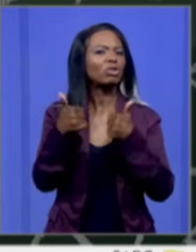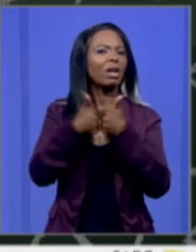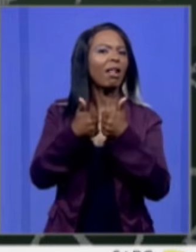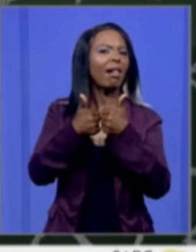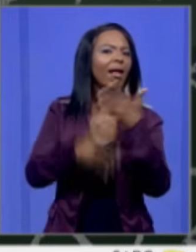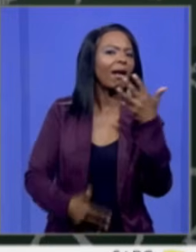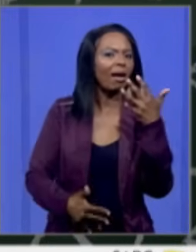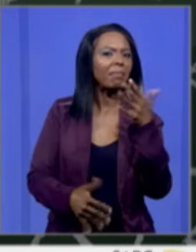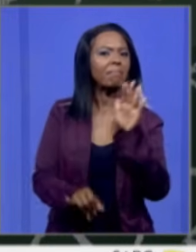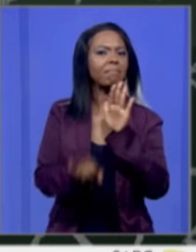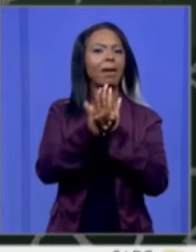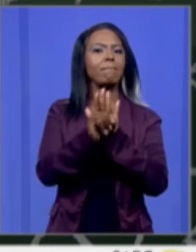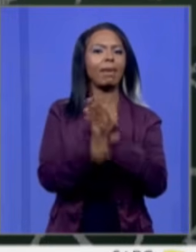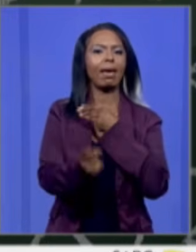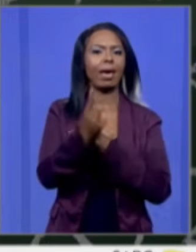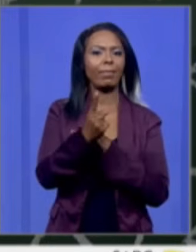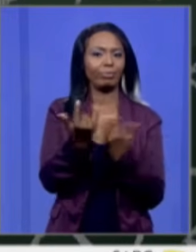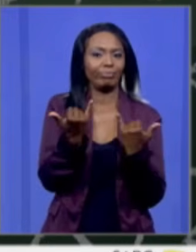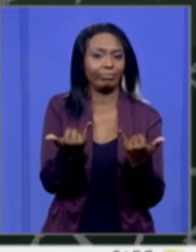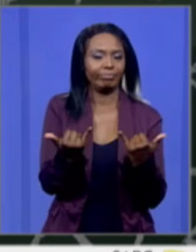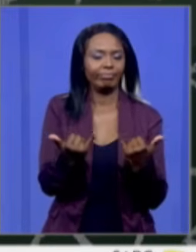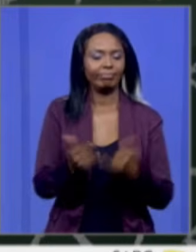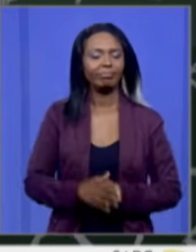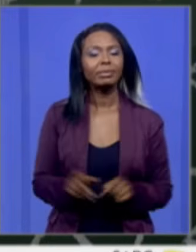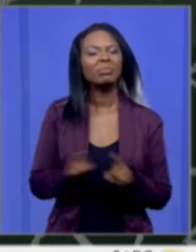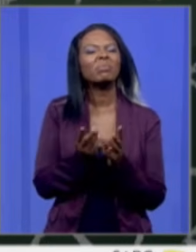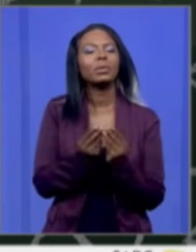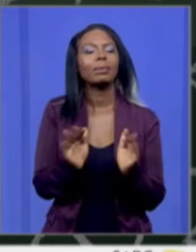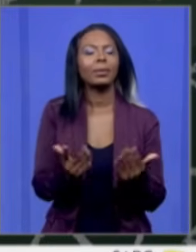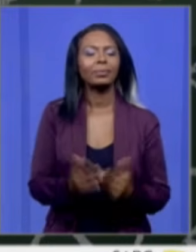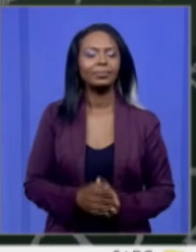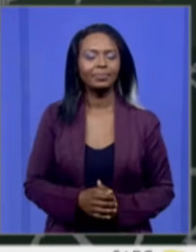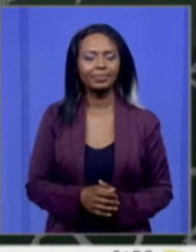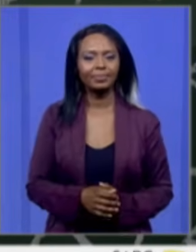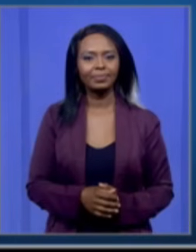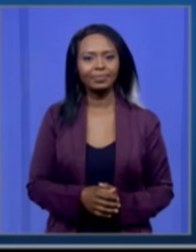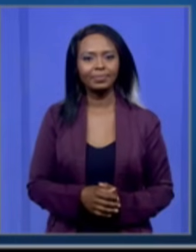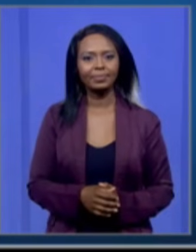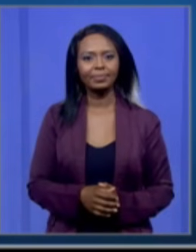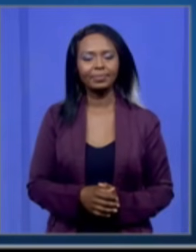o itemogetšego tšona le gona di ka rarollwa bjang.